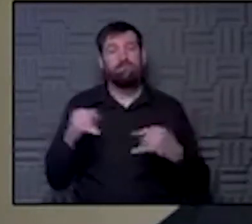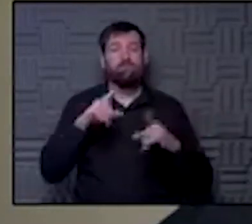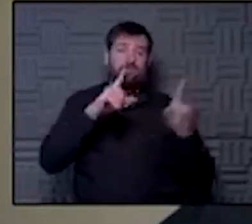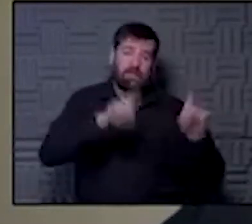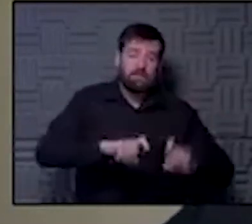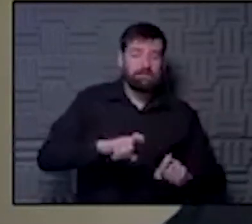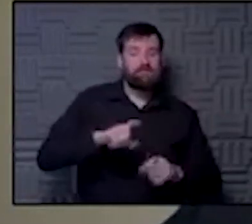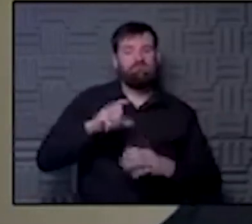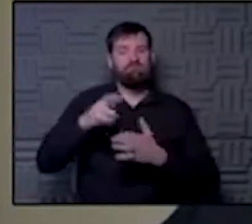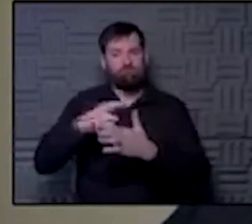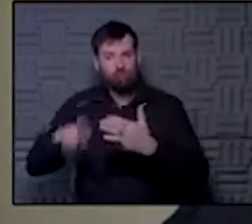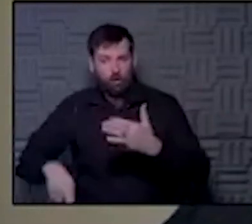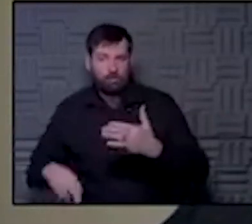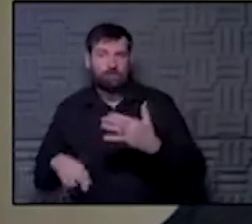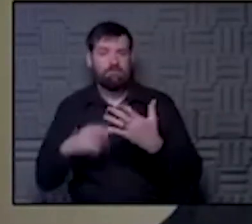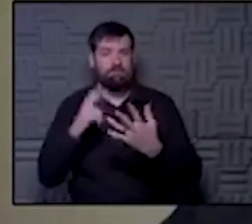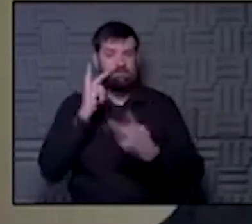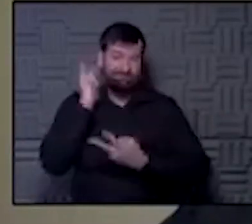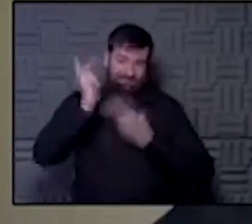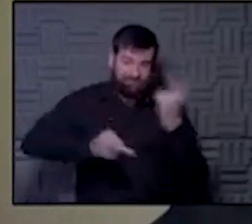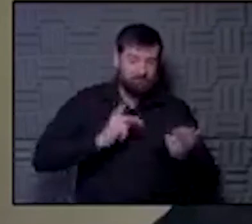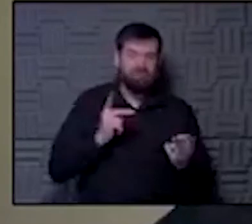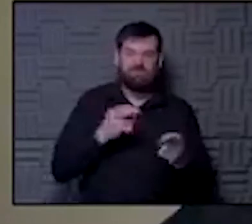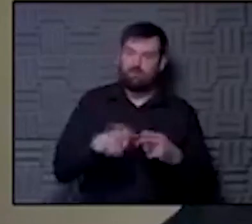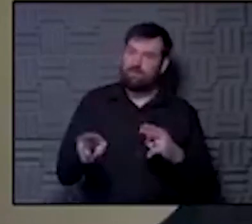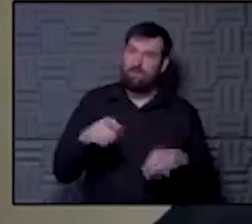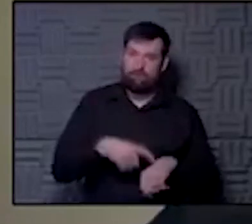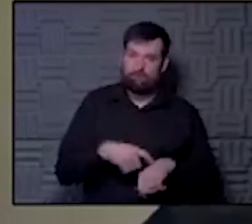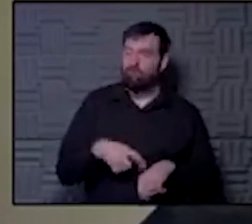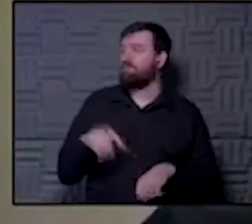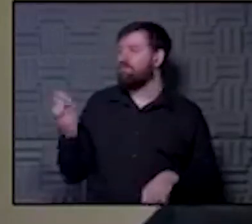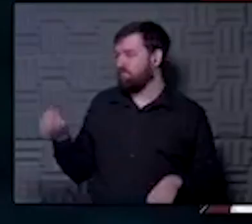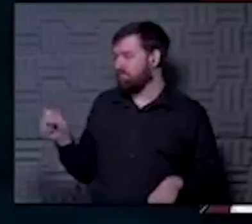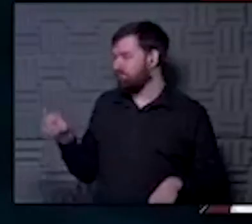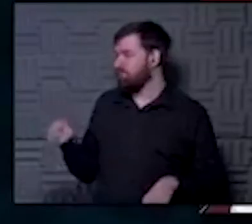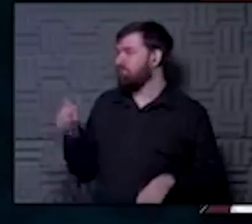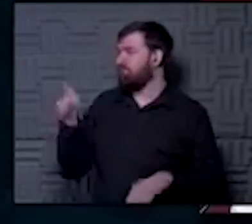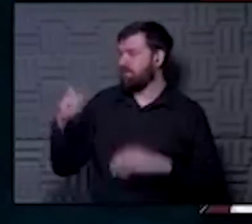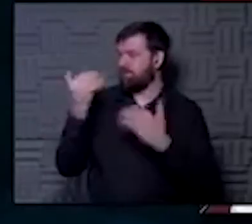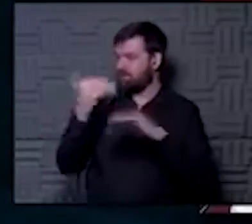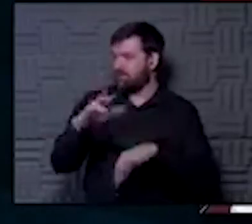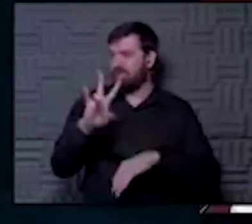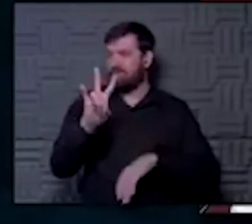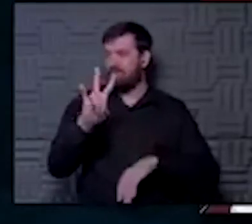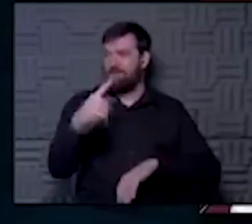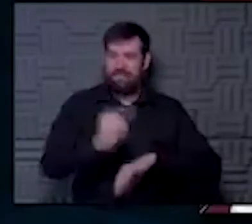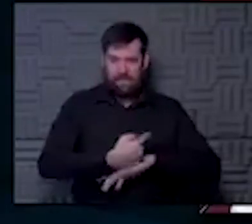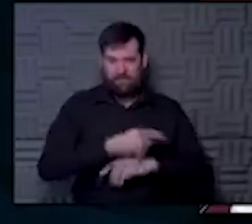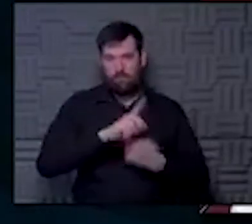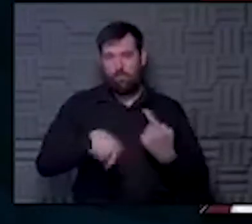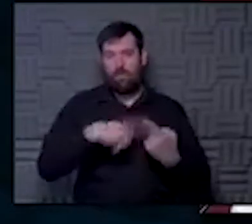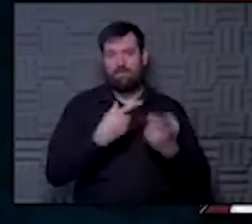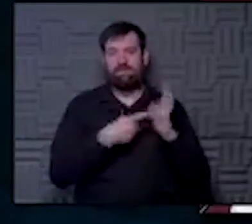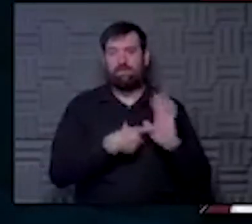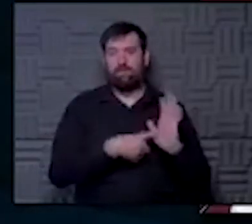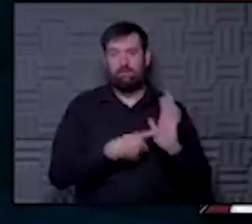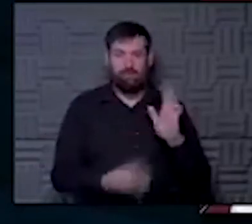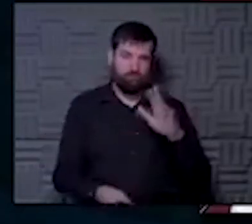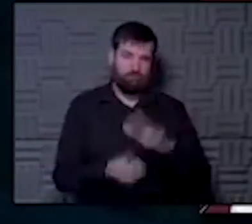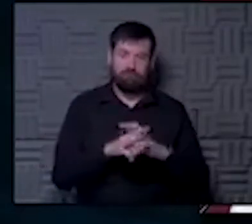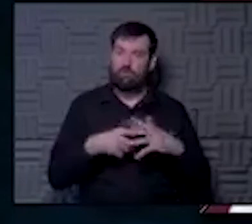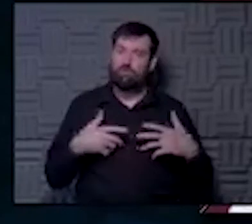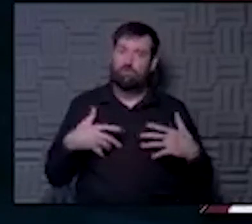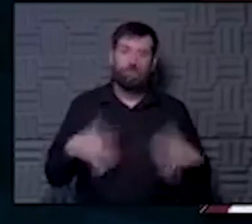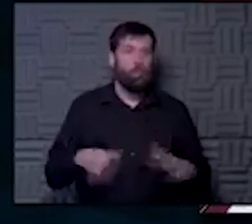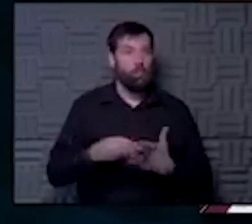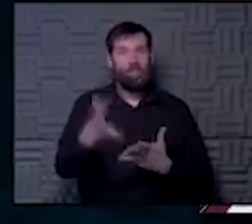getting that result and getting them to be seen is a short timeline. It's because we say you need to be within 7 days of symptom onset, and so you don't waste